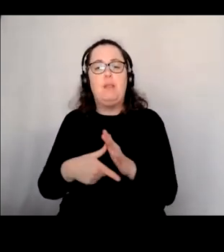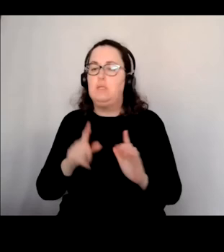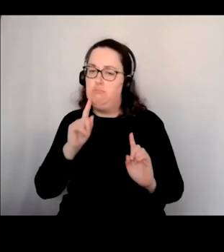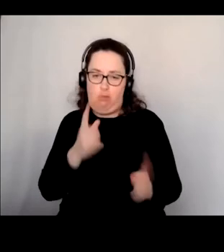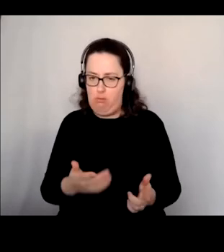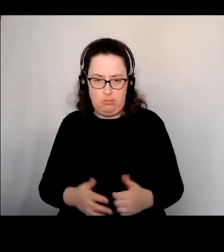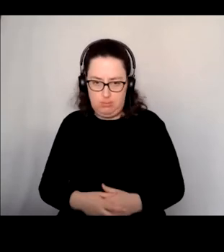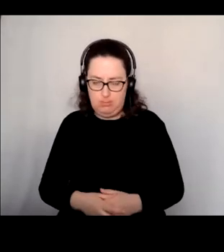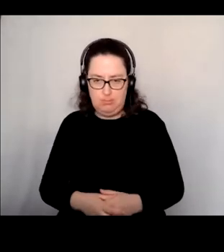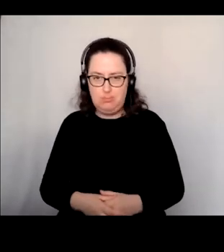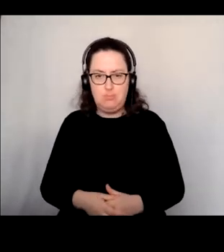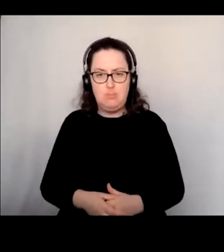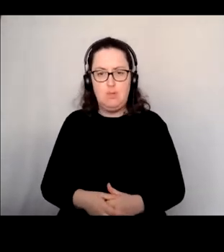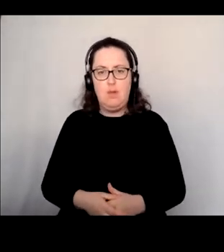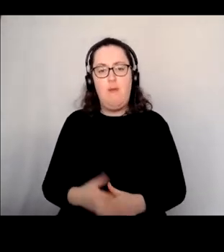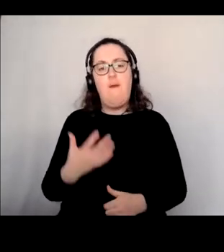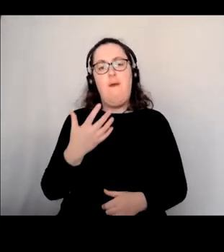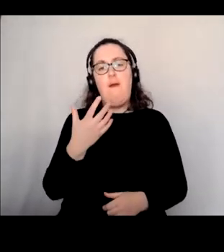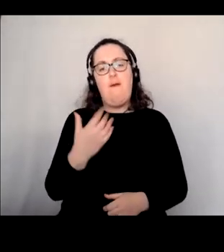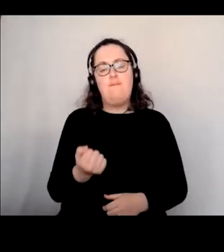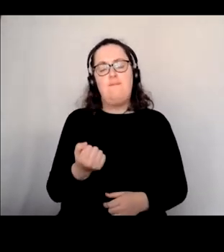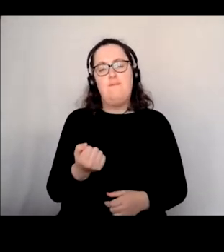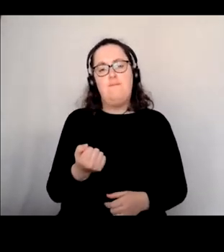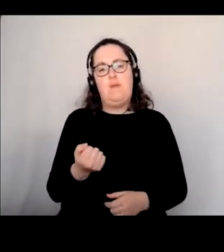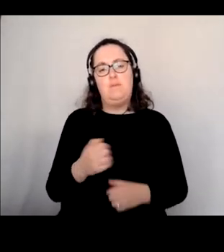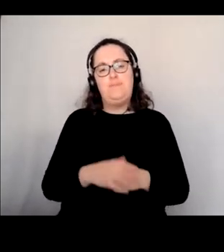disability, but they do have a little, you can